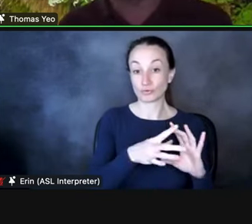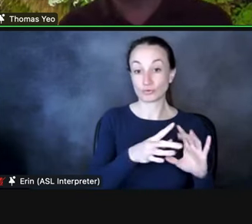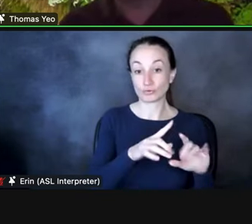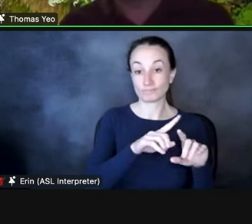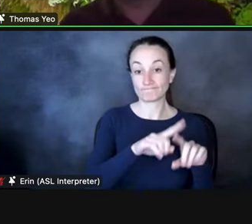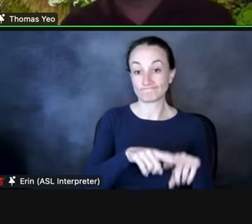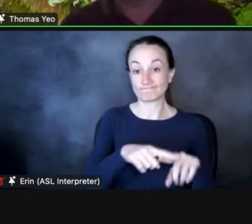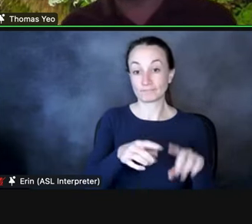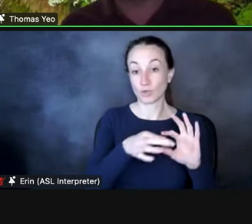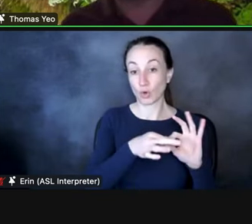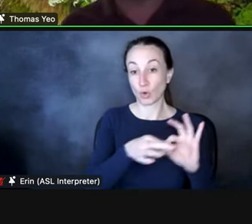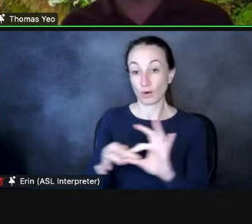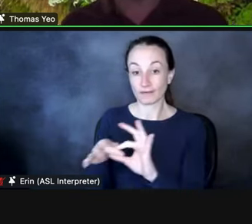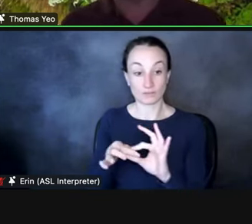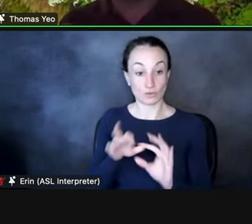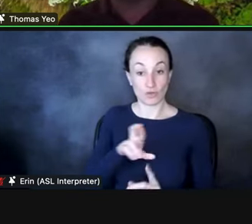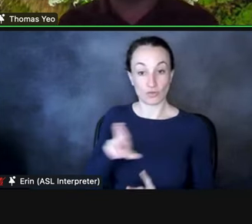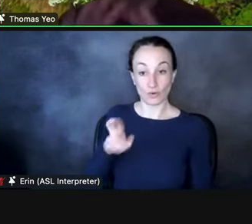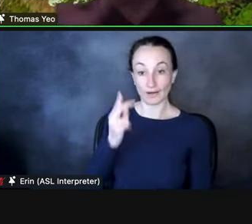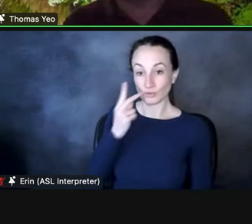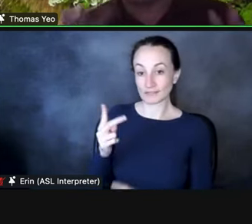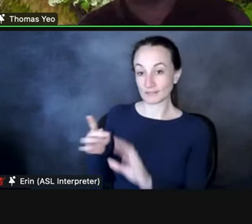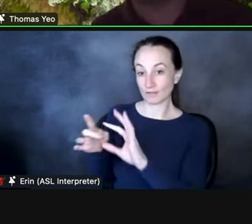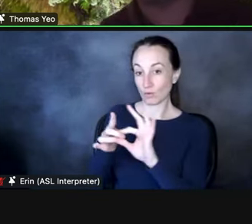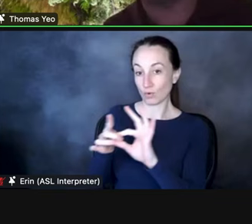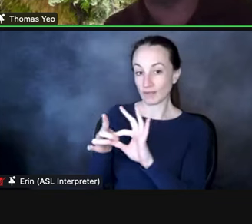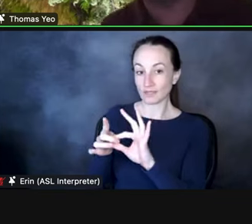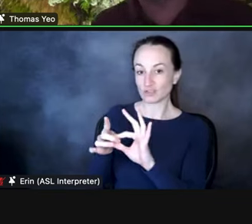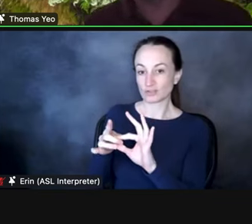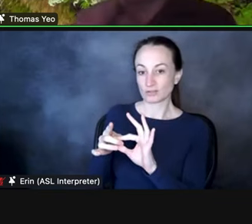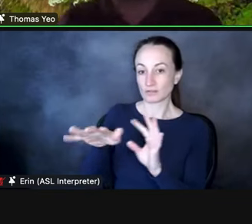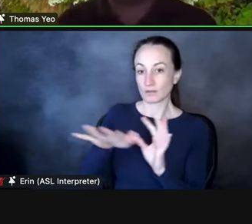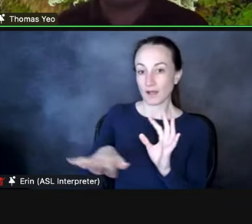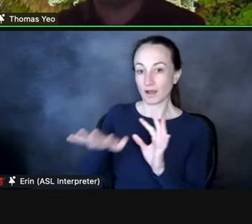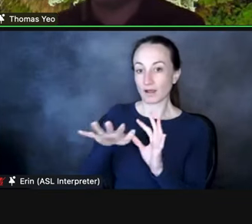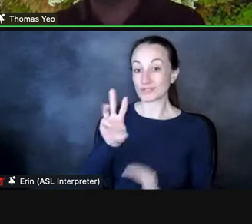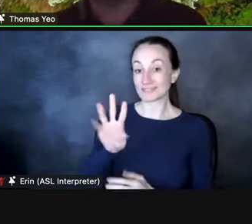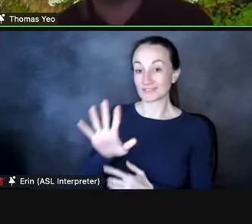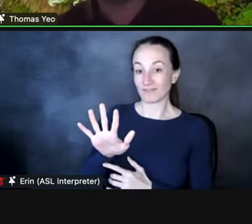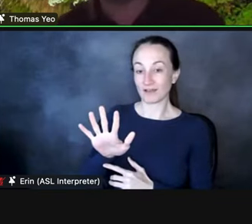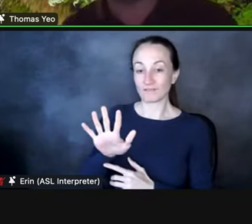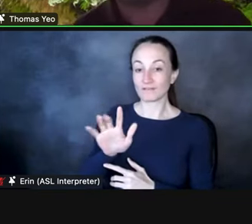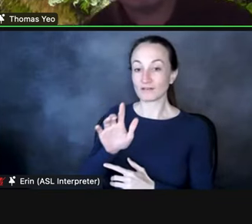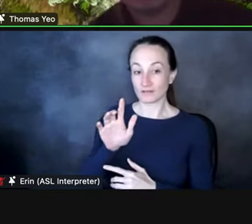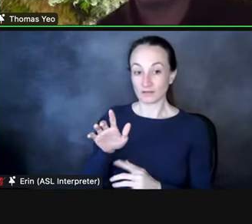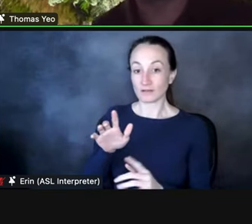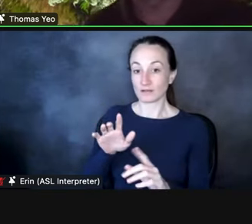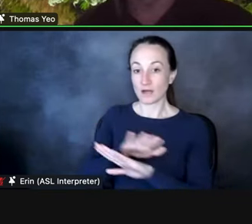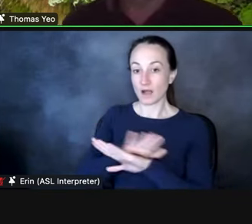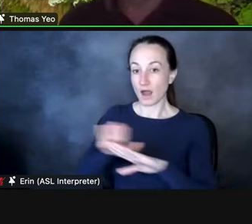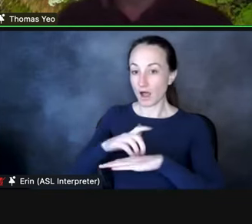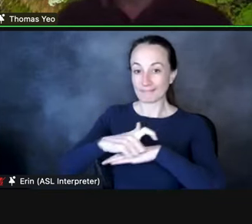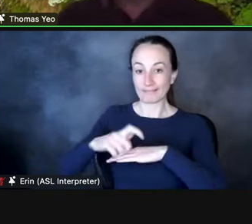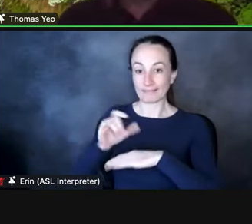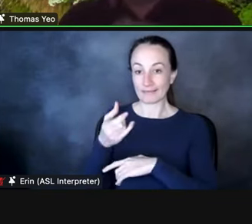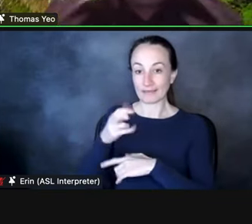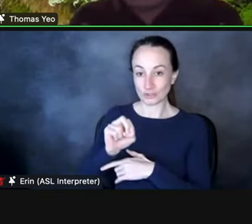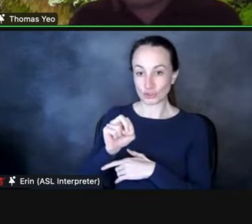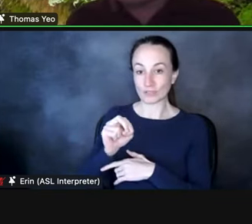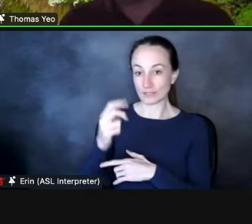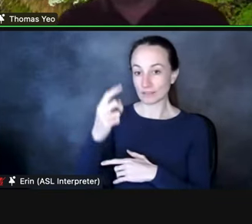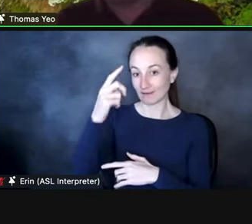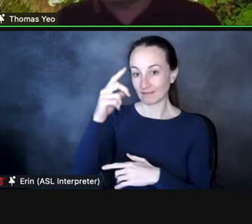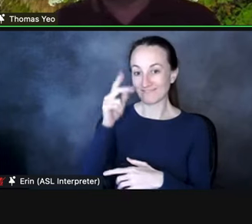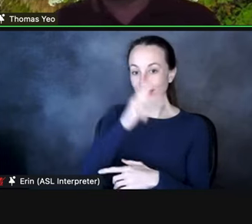on the right, I'm showing the correlation among 65 non-brain imaging phenotypes in the UK Biobank.